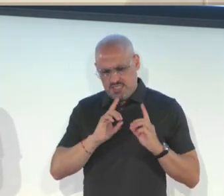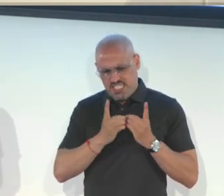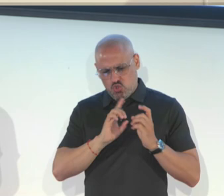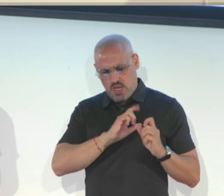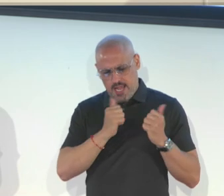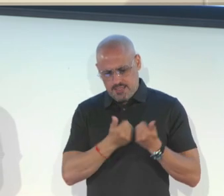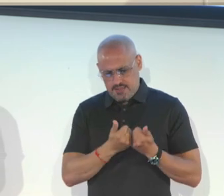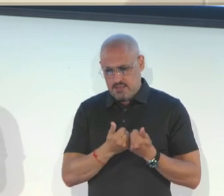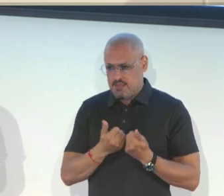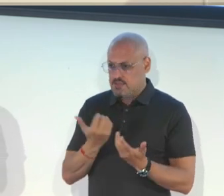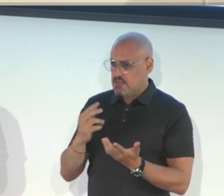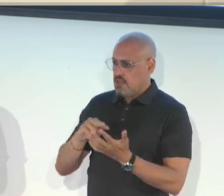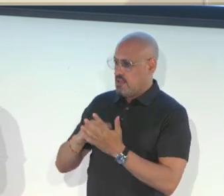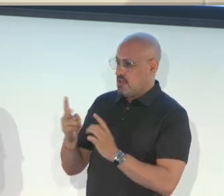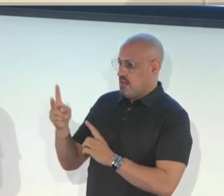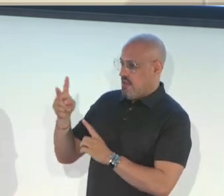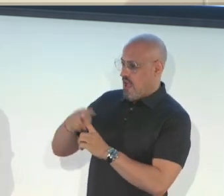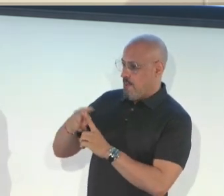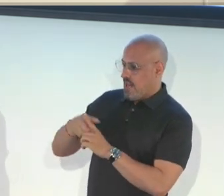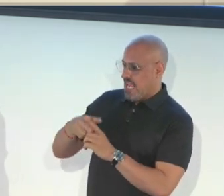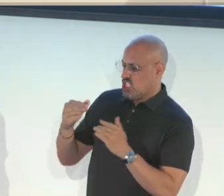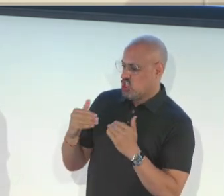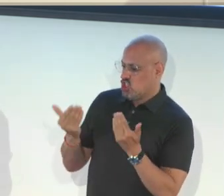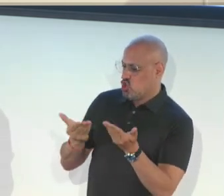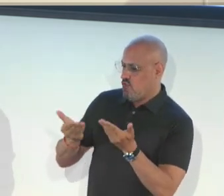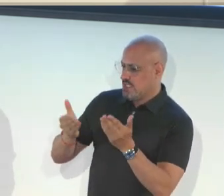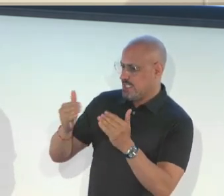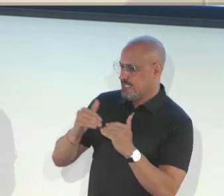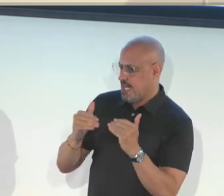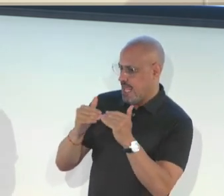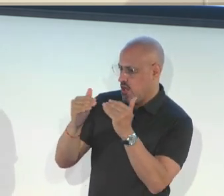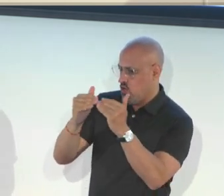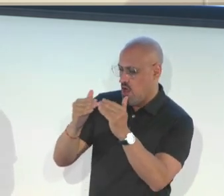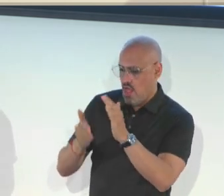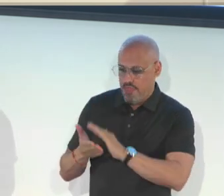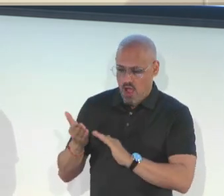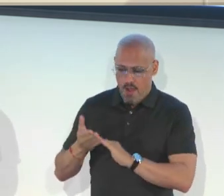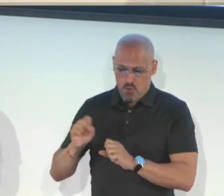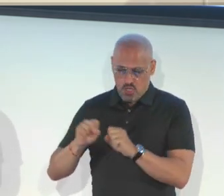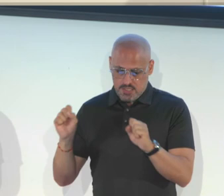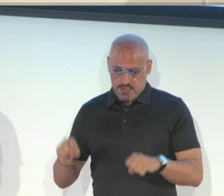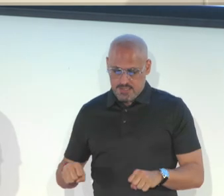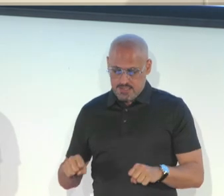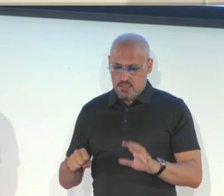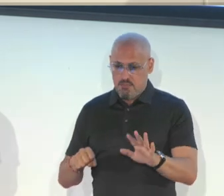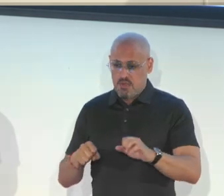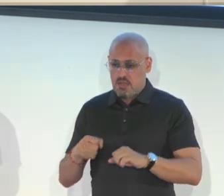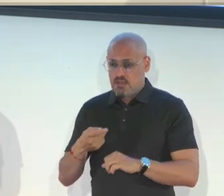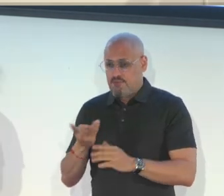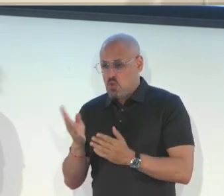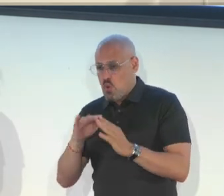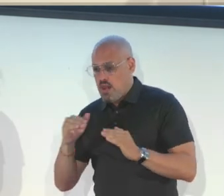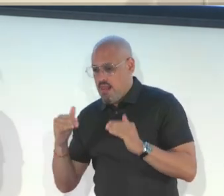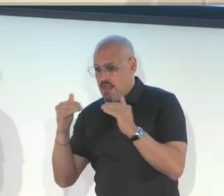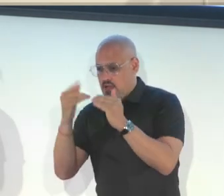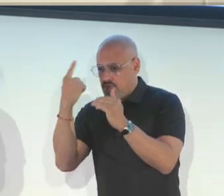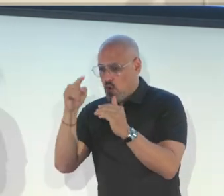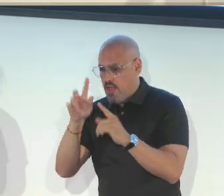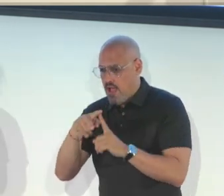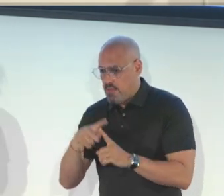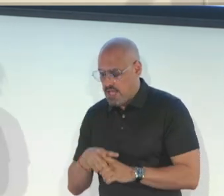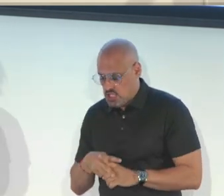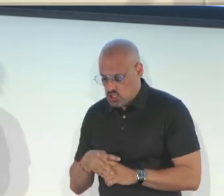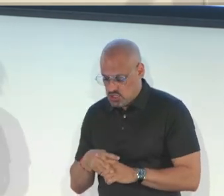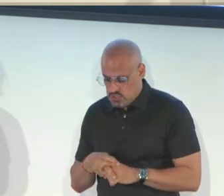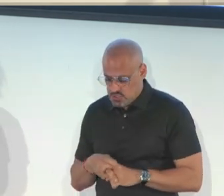It's at the application and services layer. It's at the operating system and view layer for these applications. And it's